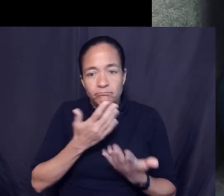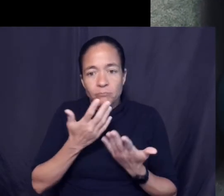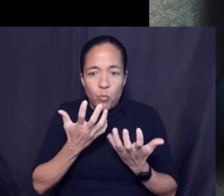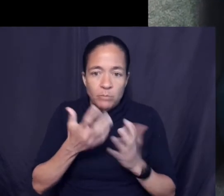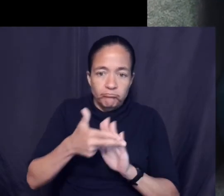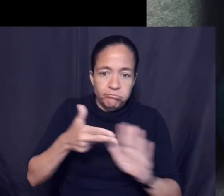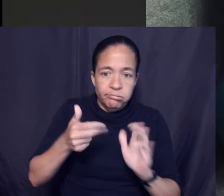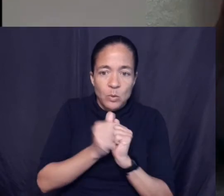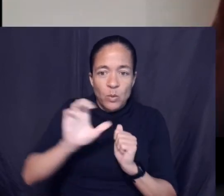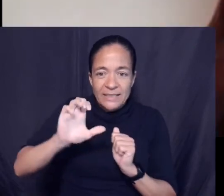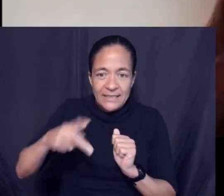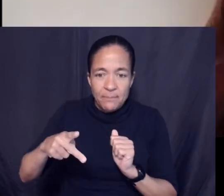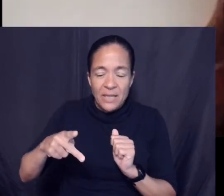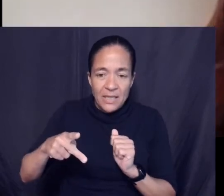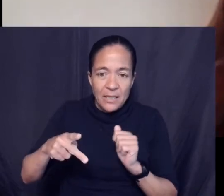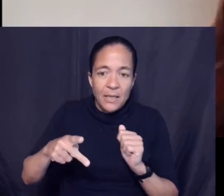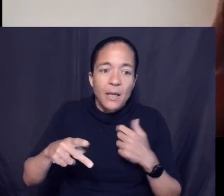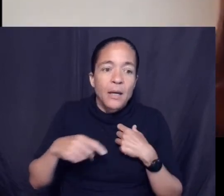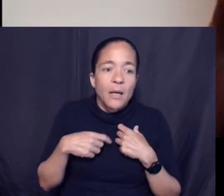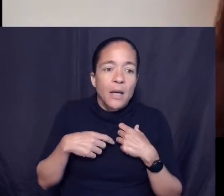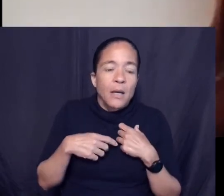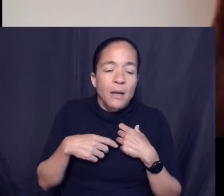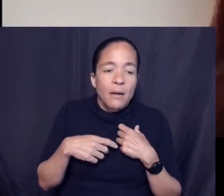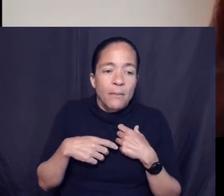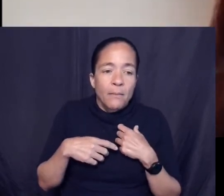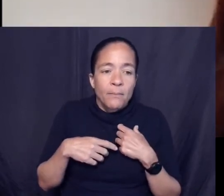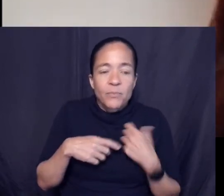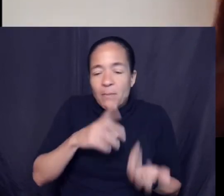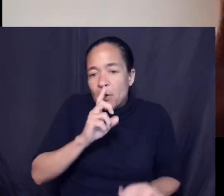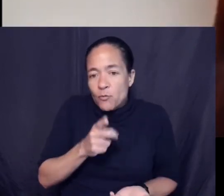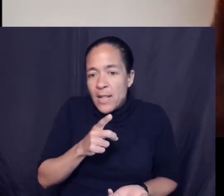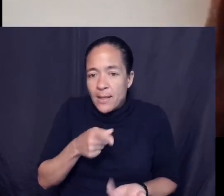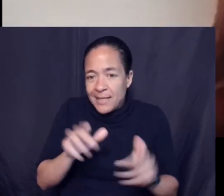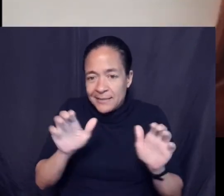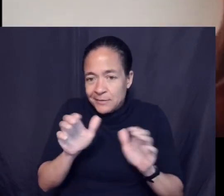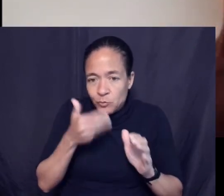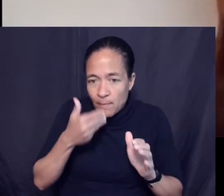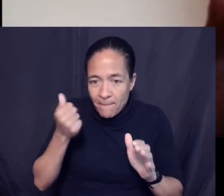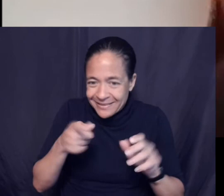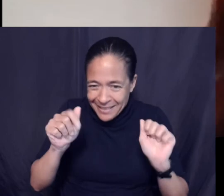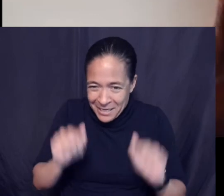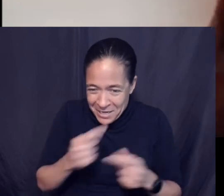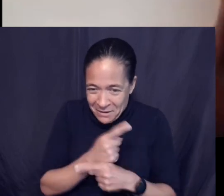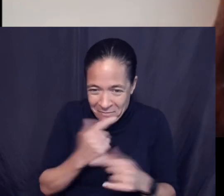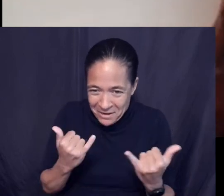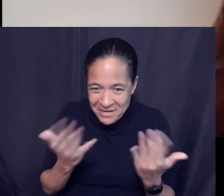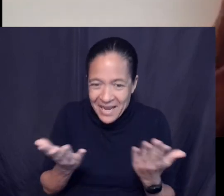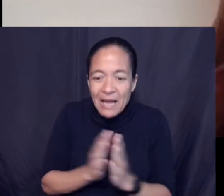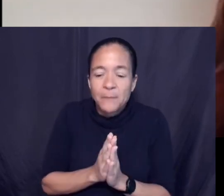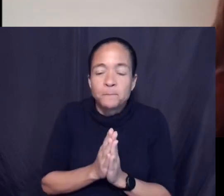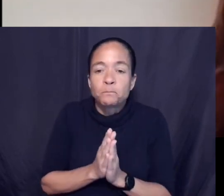cerebral palsy diagnosis. But otherwise, I mean, he's doing as the best that he can right